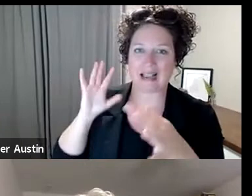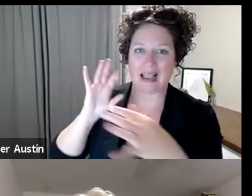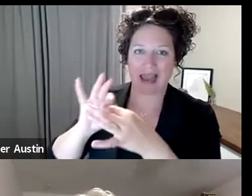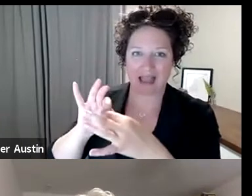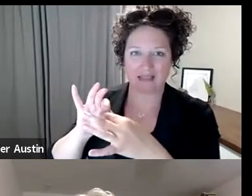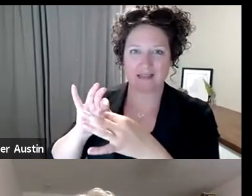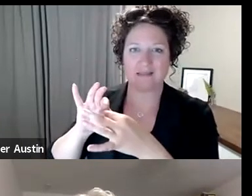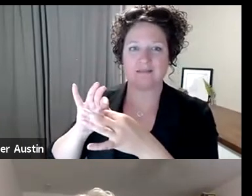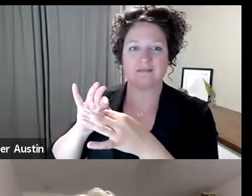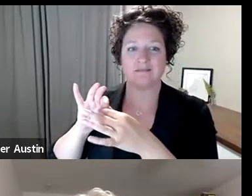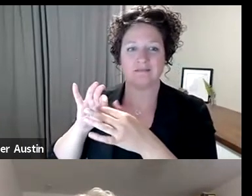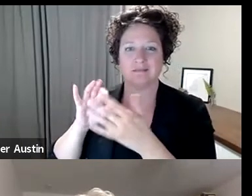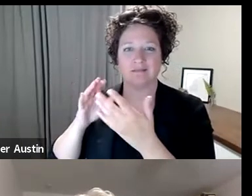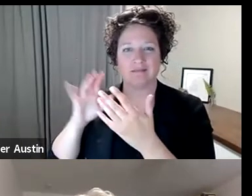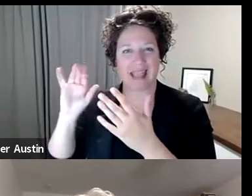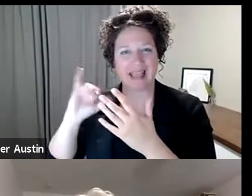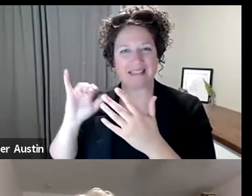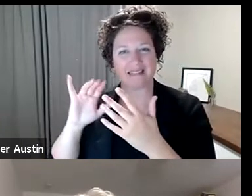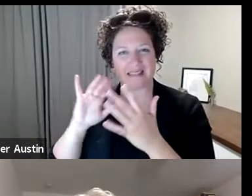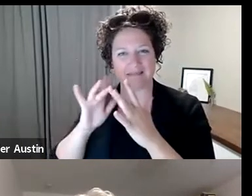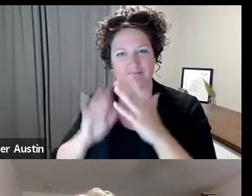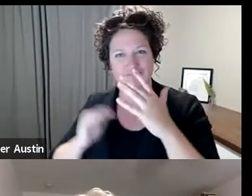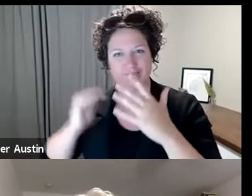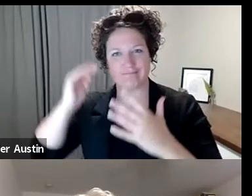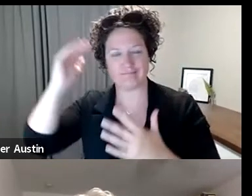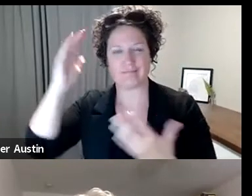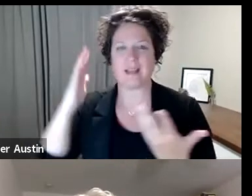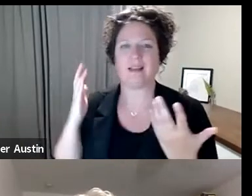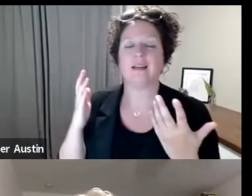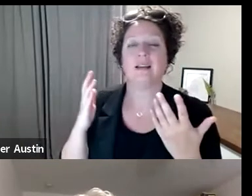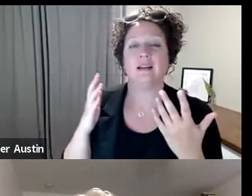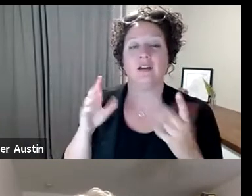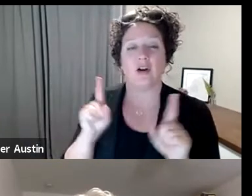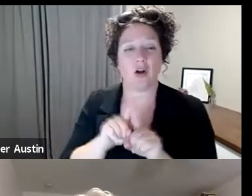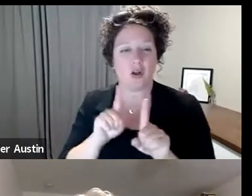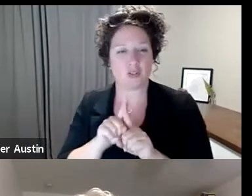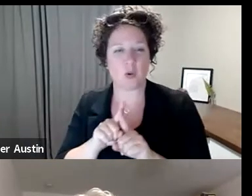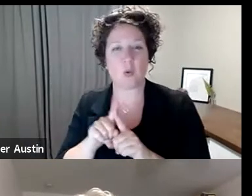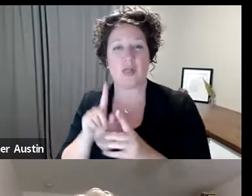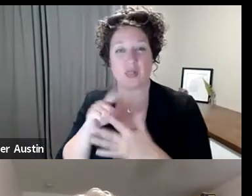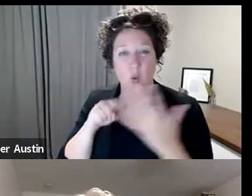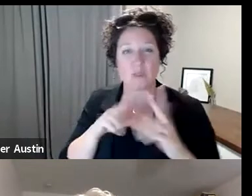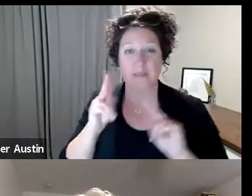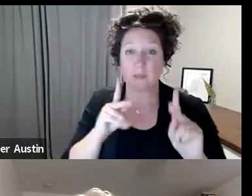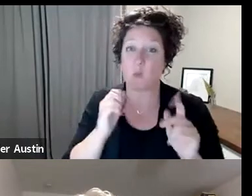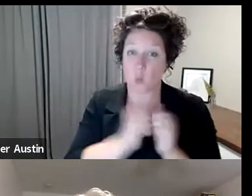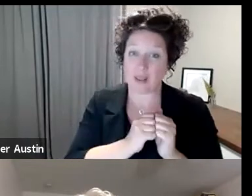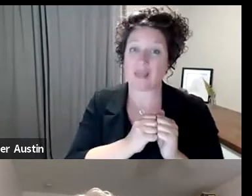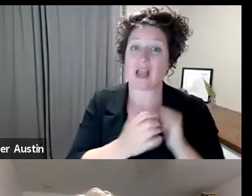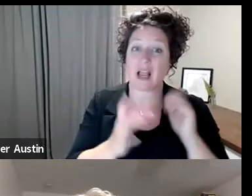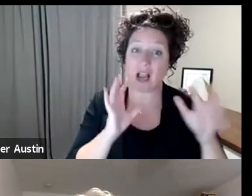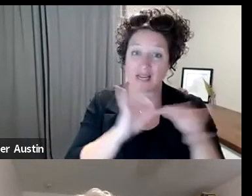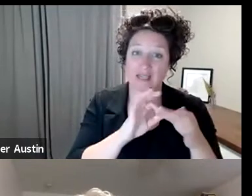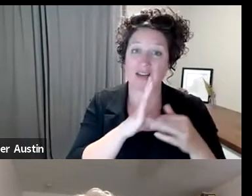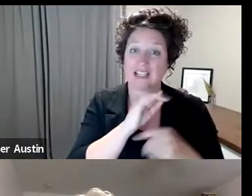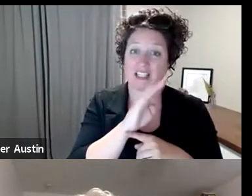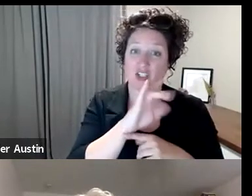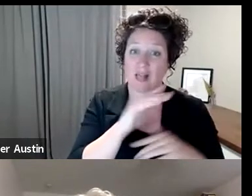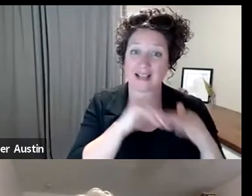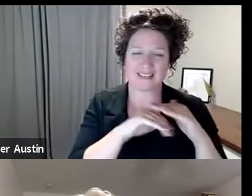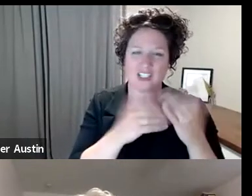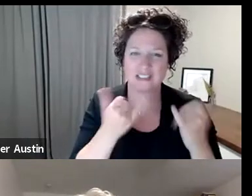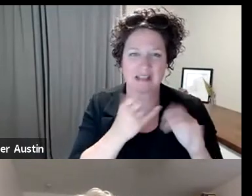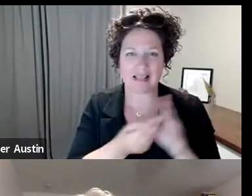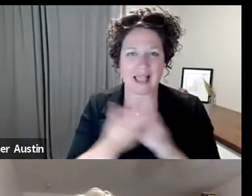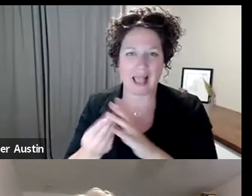technology as it advances. And even among those with connectivity and digital access, the gap still exists. As you all